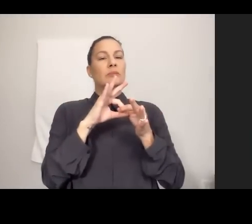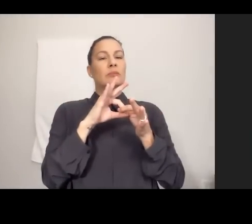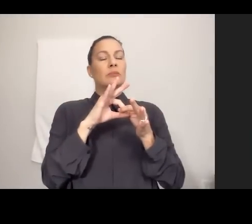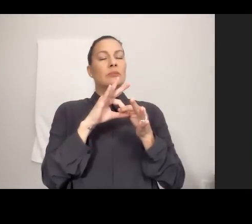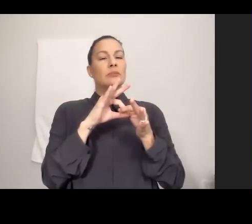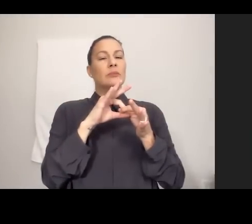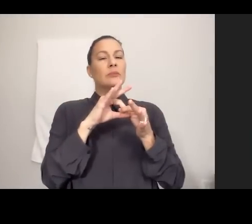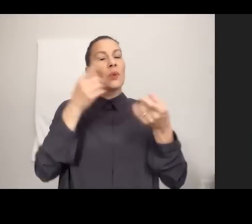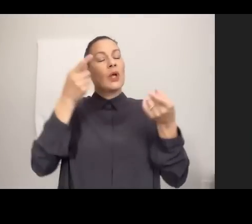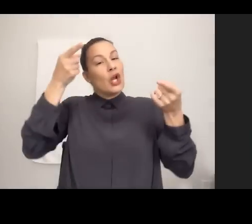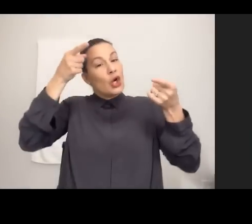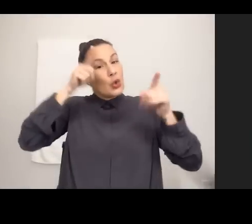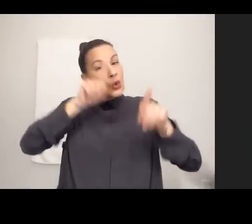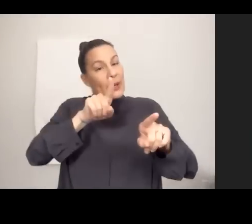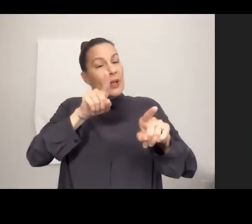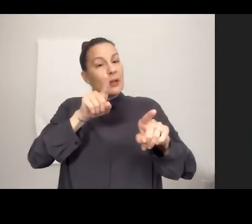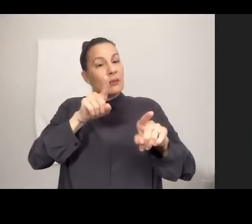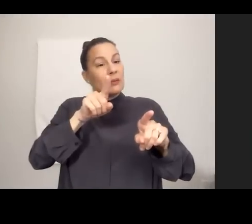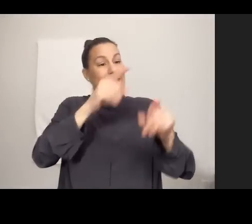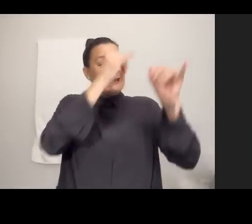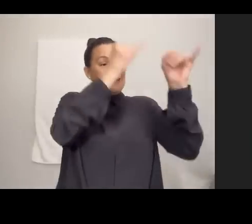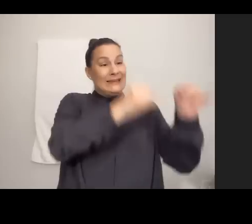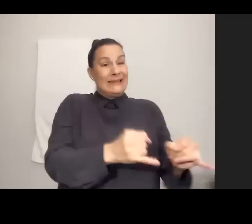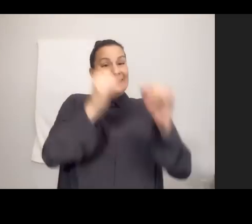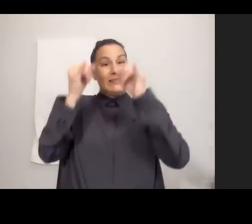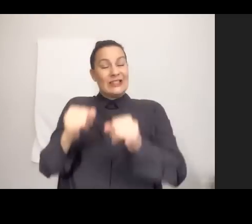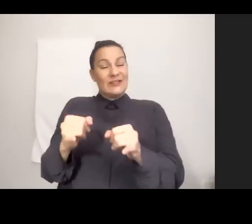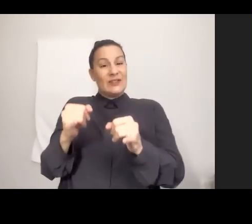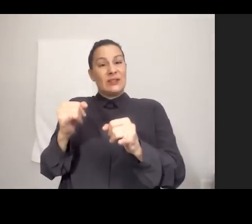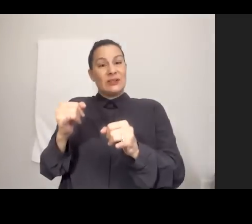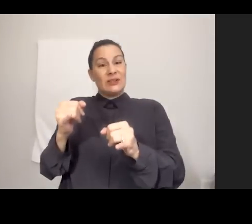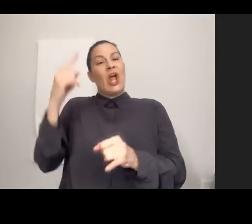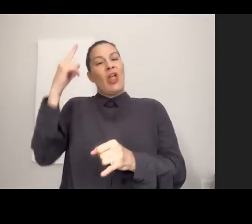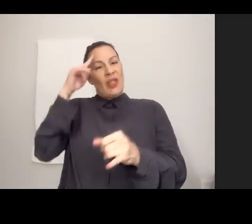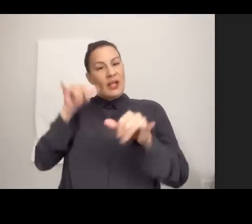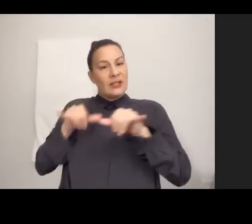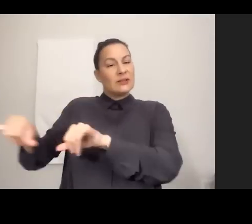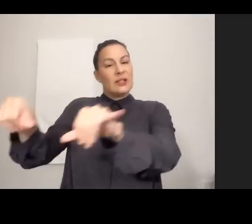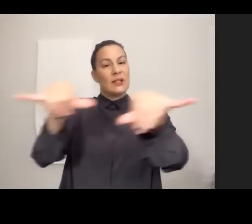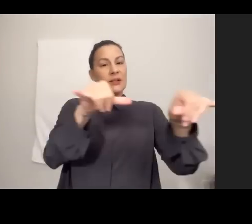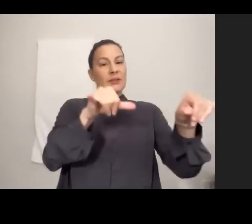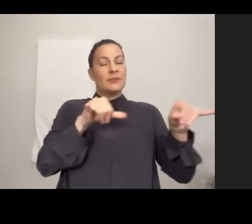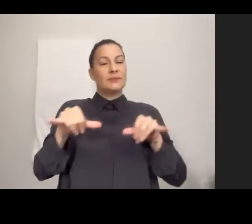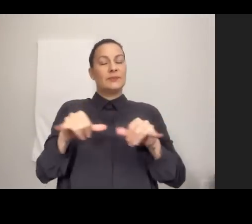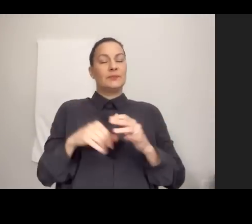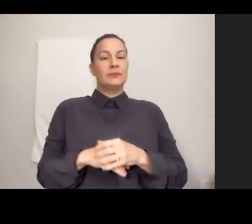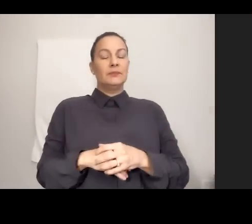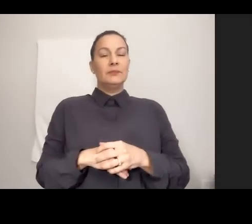with the common interest? That is not the trans community, not in the least bit.